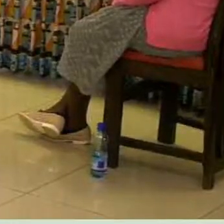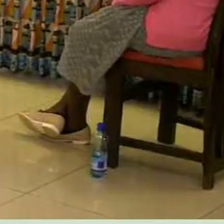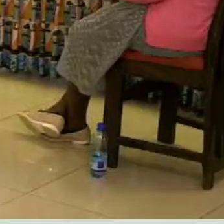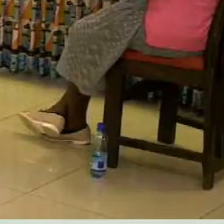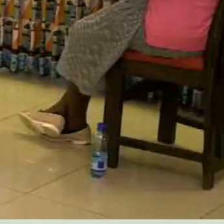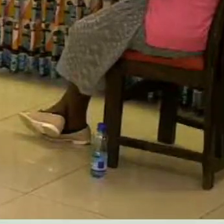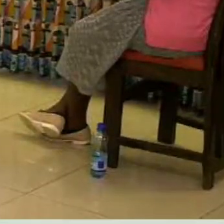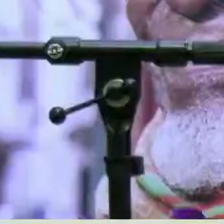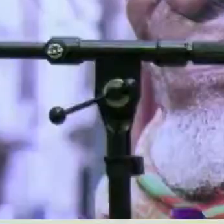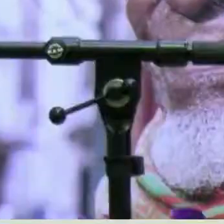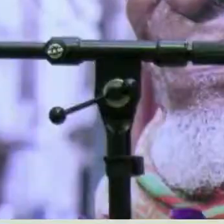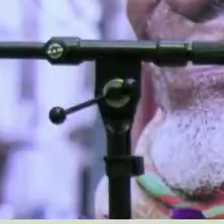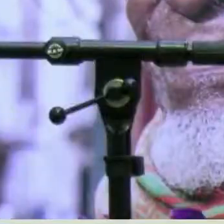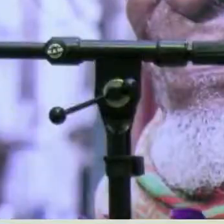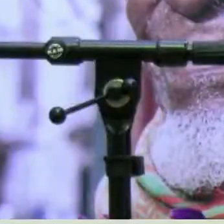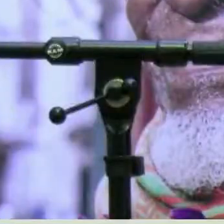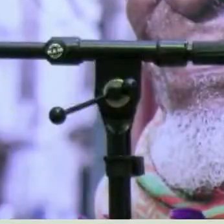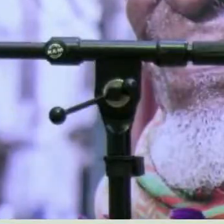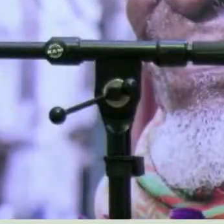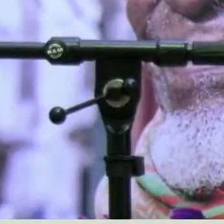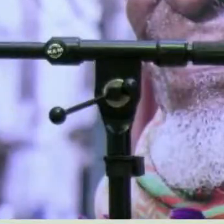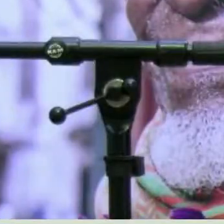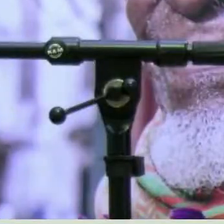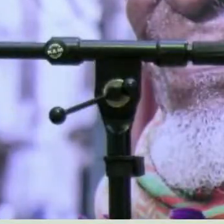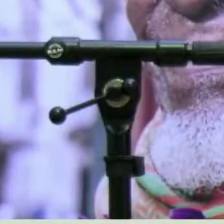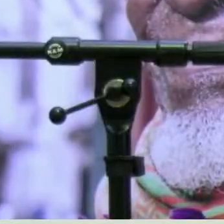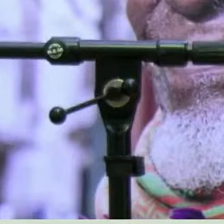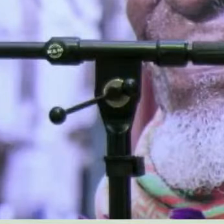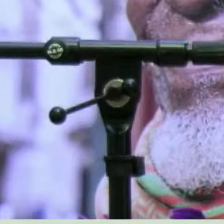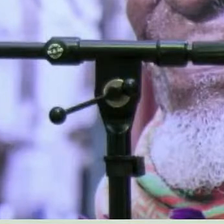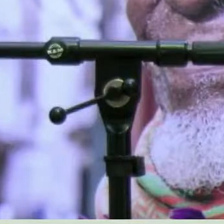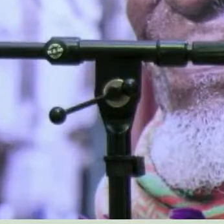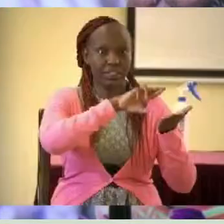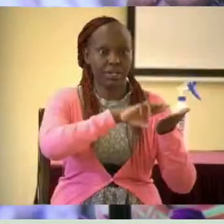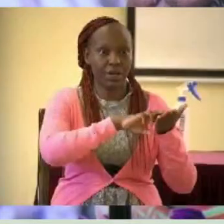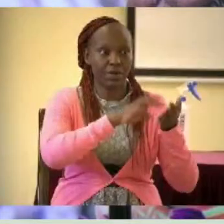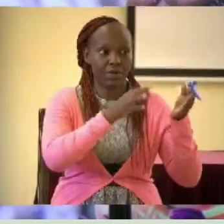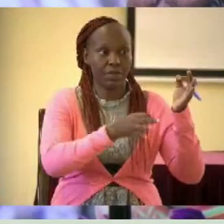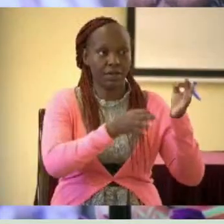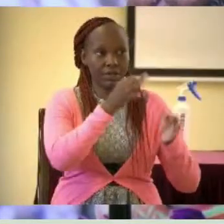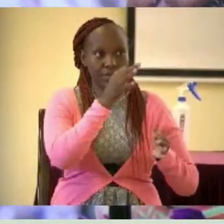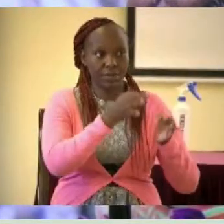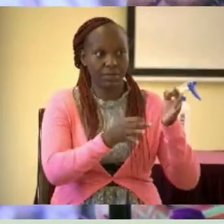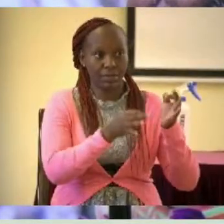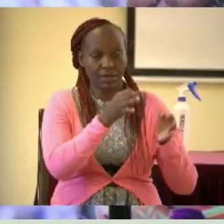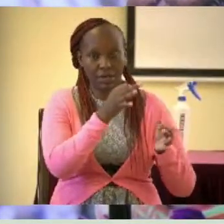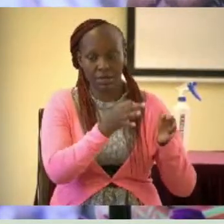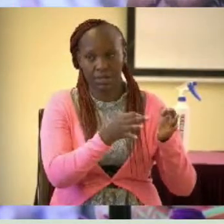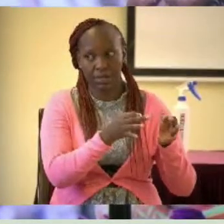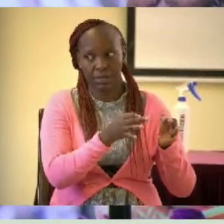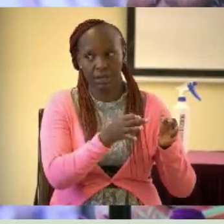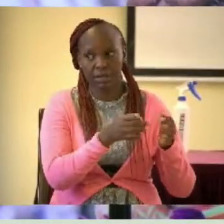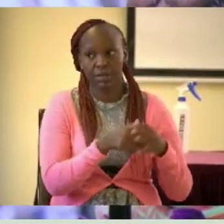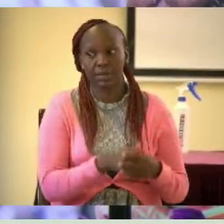Honorable Madi, the Chief Registrar of the Judiciary,